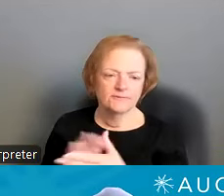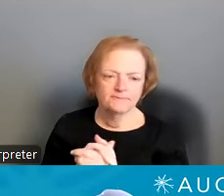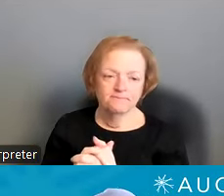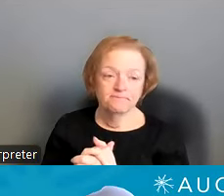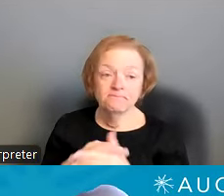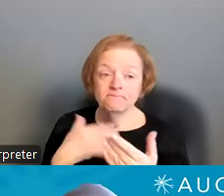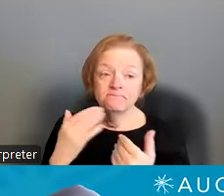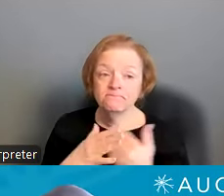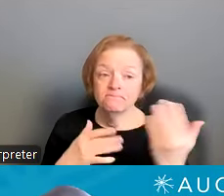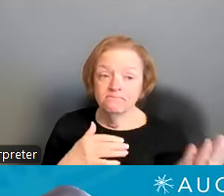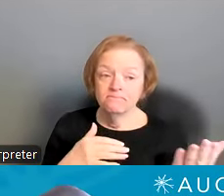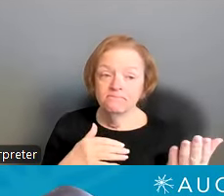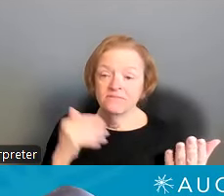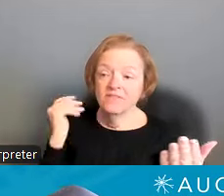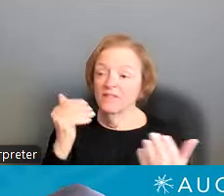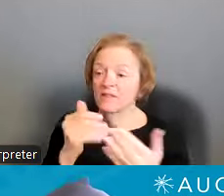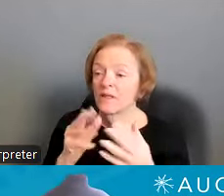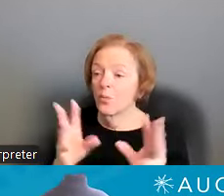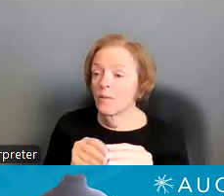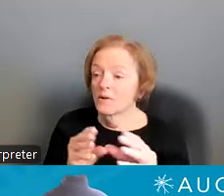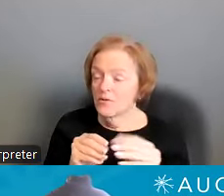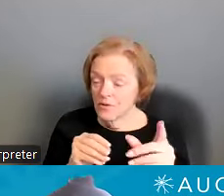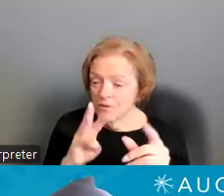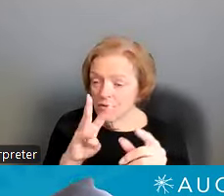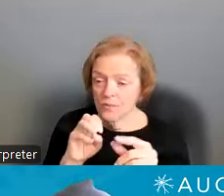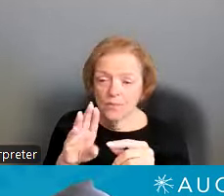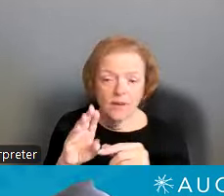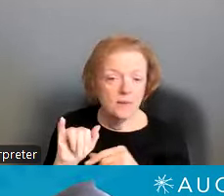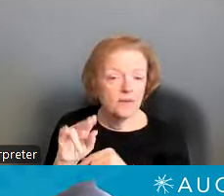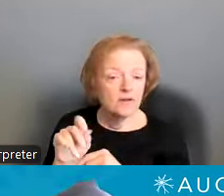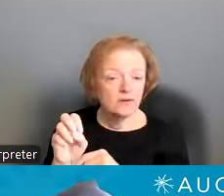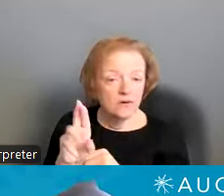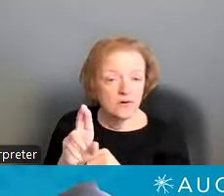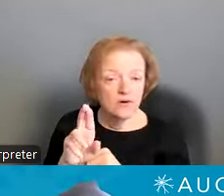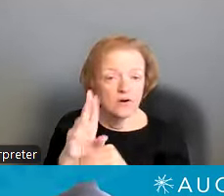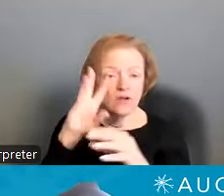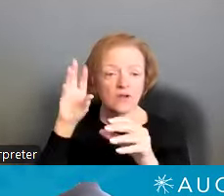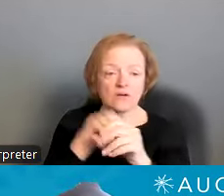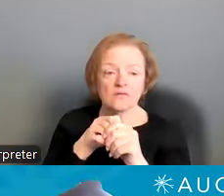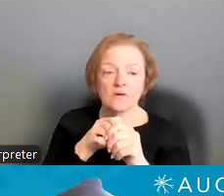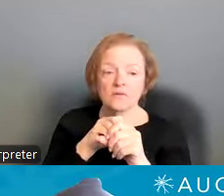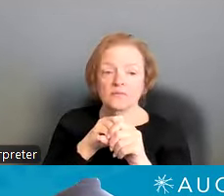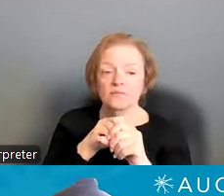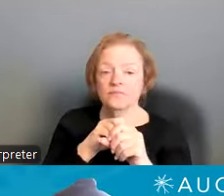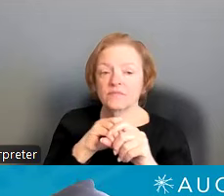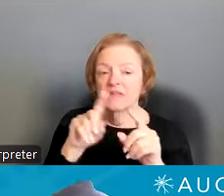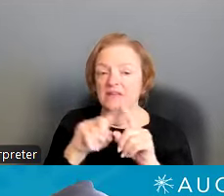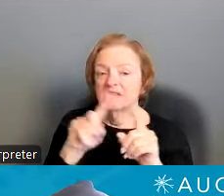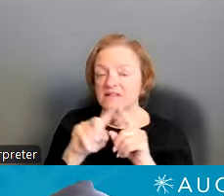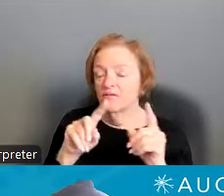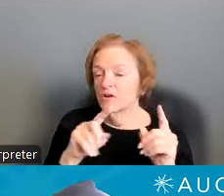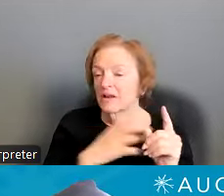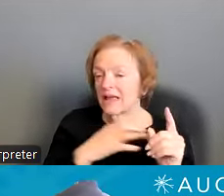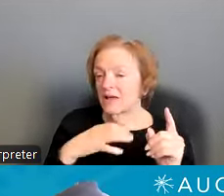There's an upcoming webinar. It's about the evolving role of DD councils in employment on March